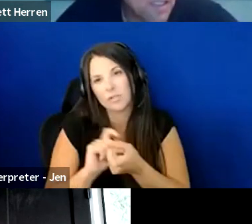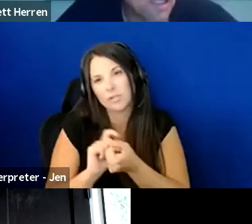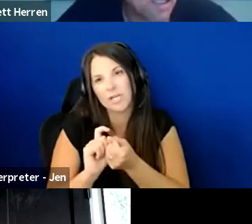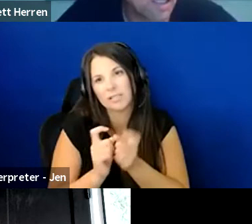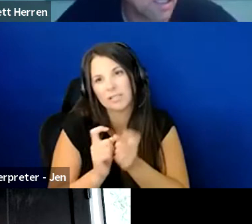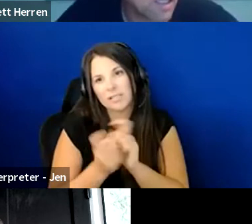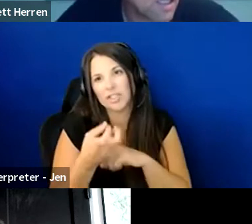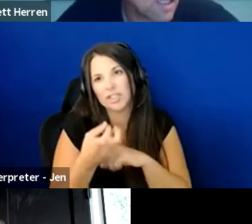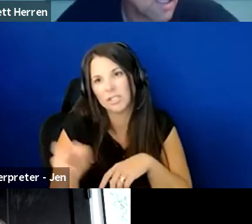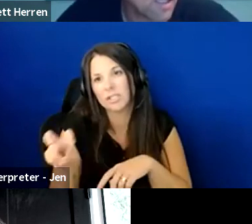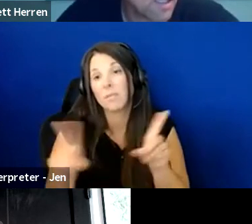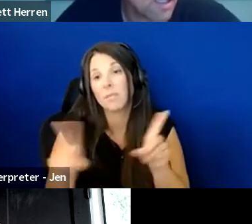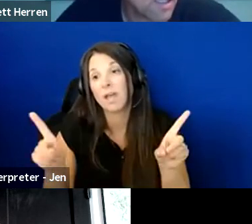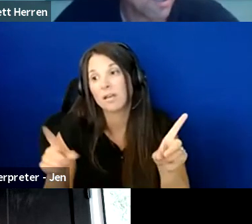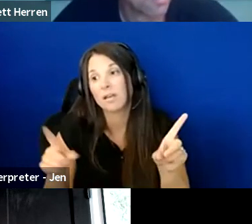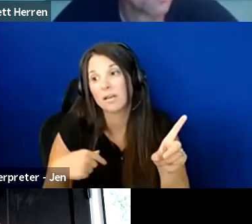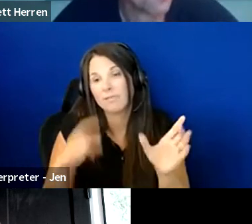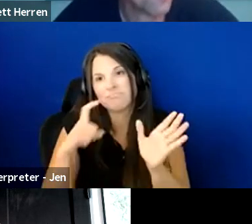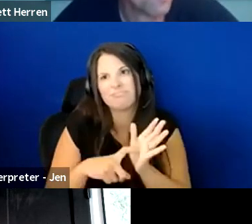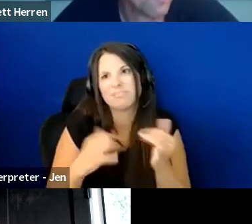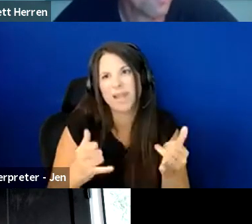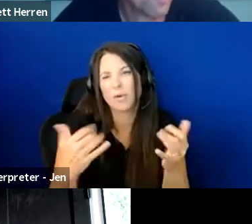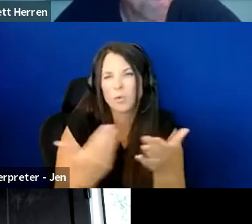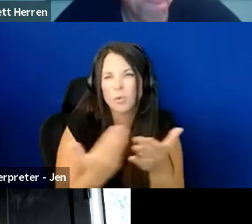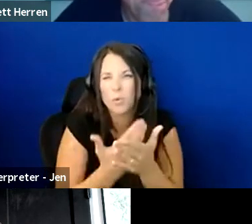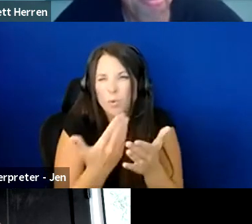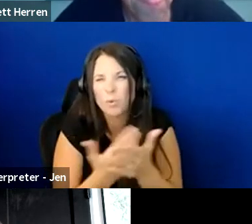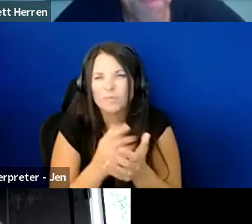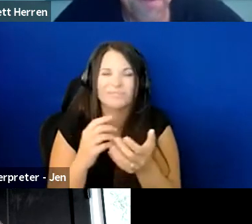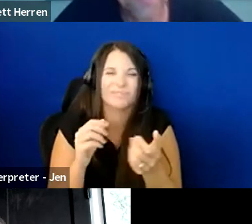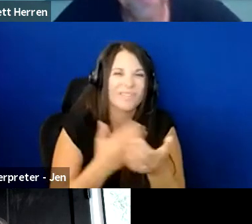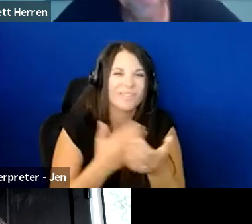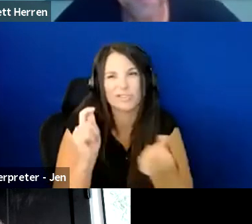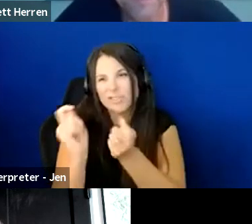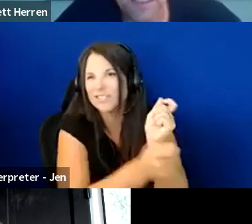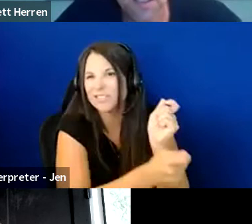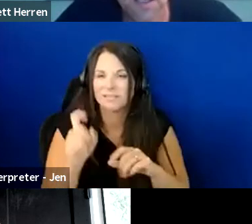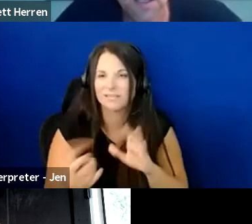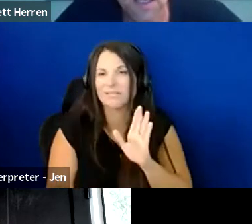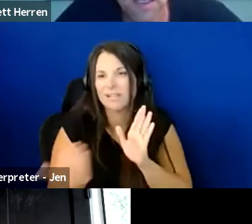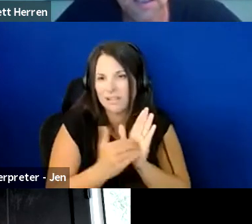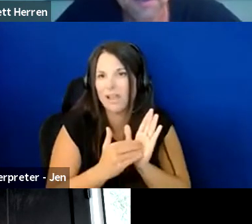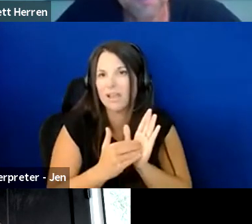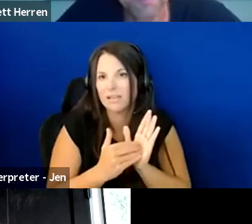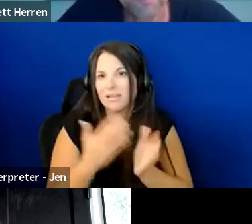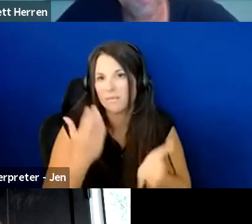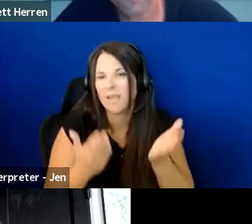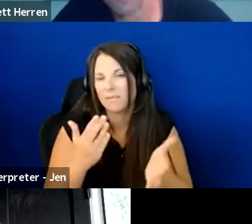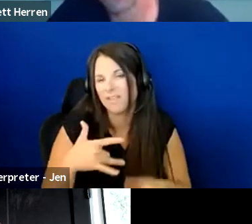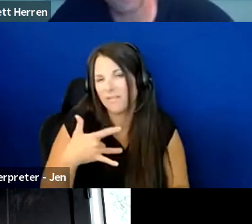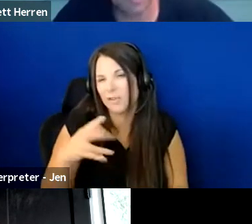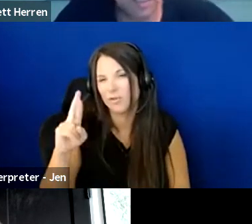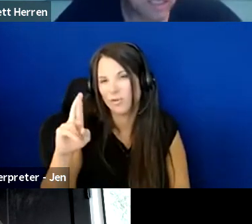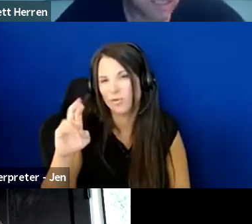because things were changing and new things were coming, that I just felt like I needed to maybe have some kind of refreshers. So